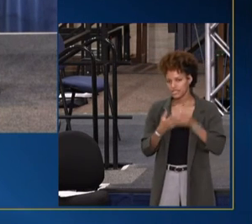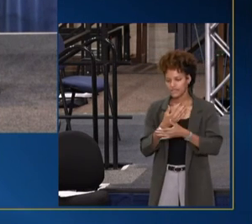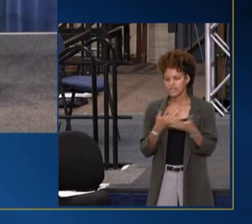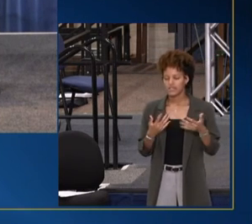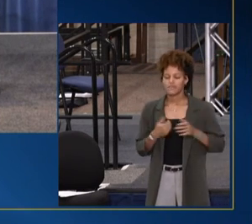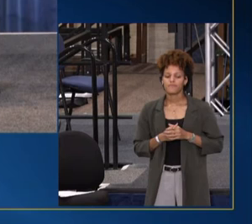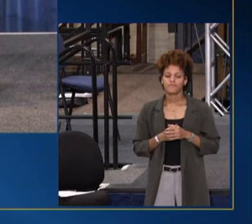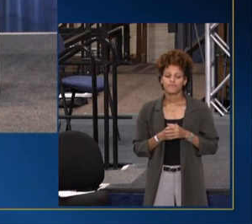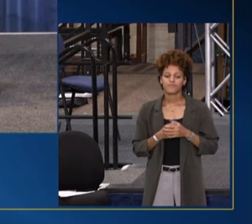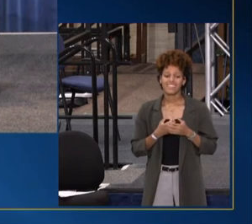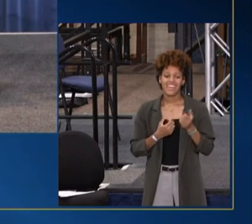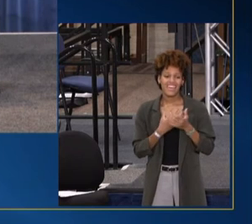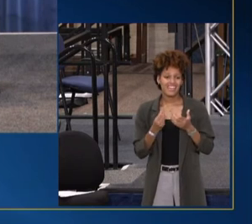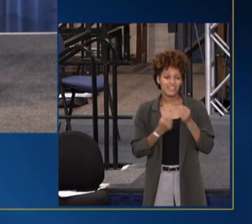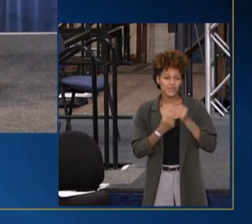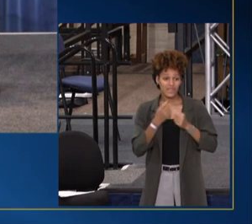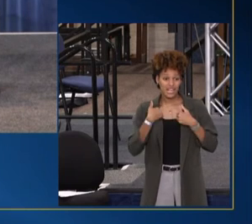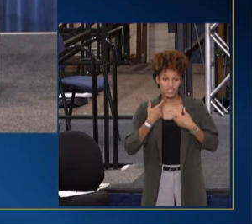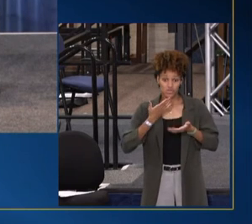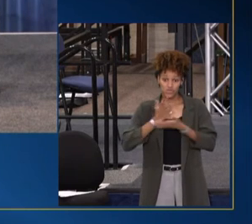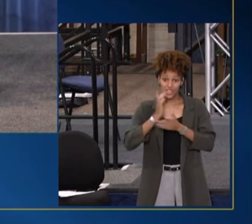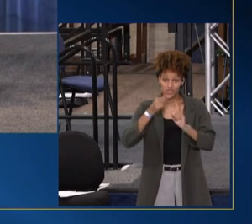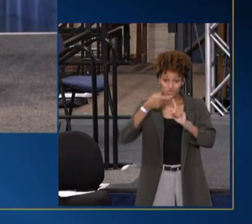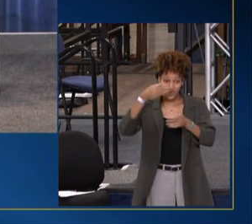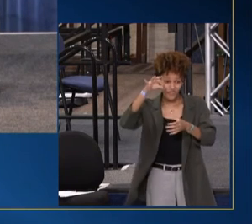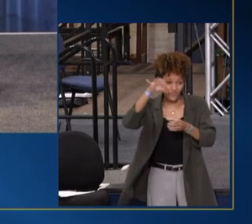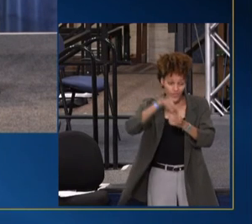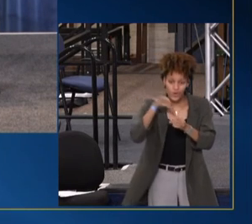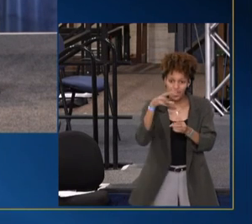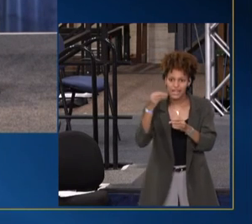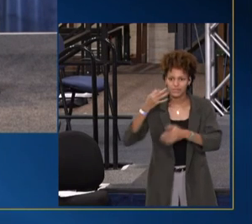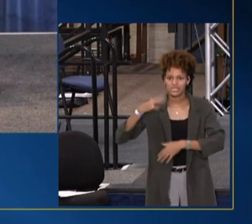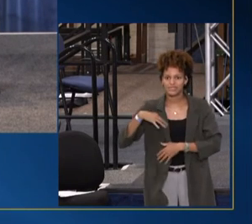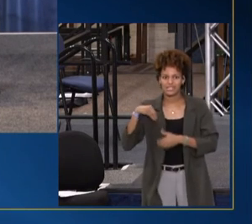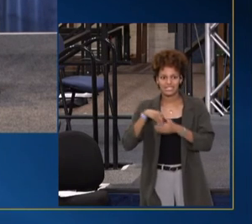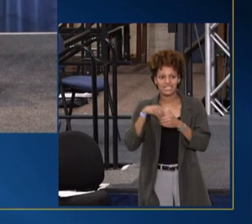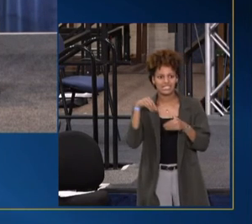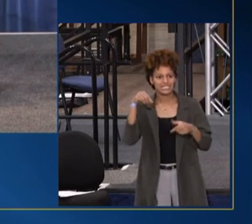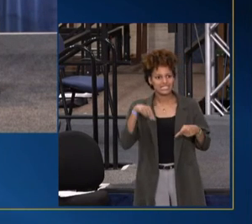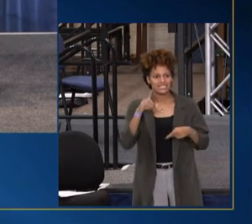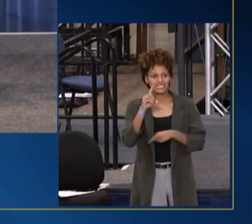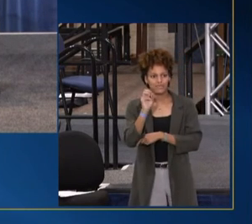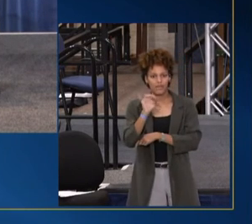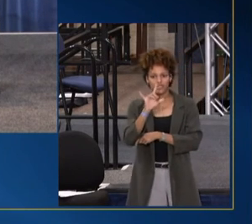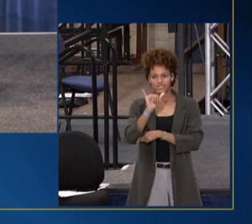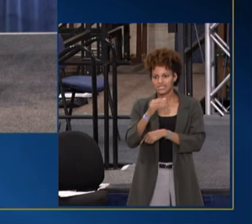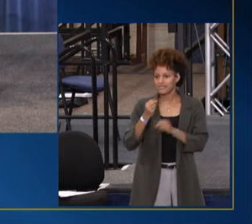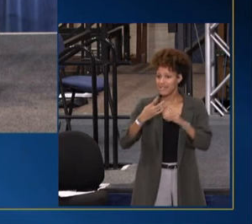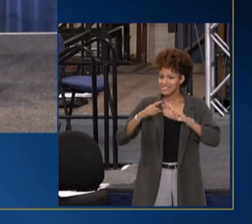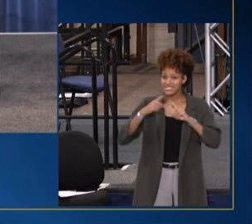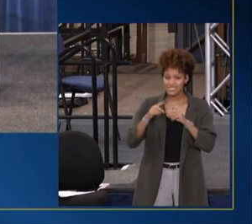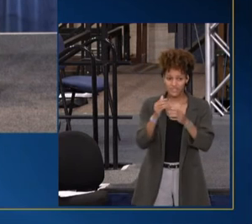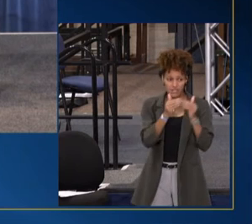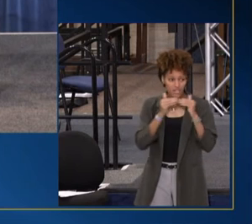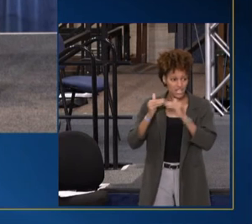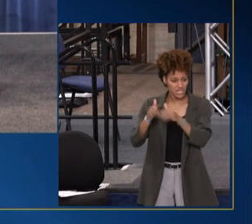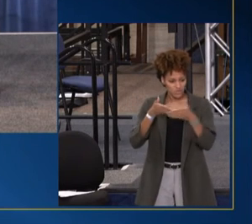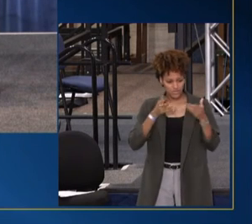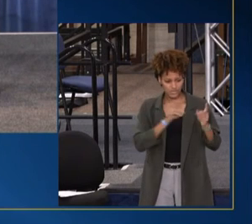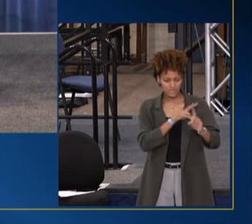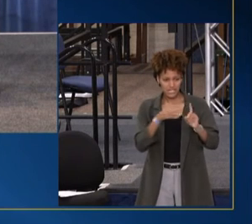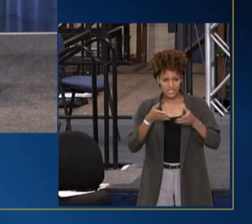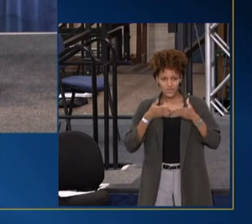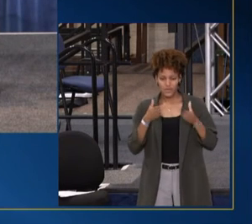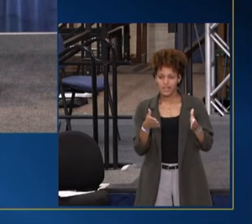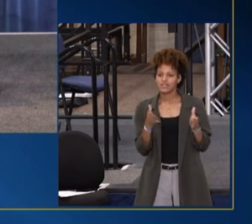And that we all have the right to, you know, vote and participate in this democracy in equal ways. I mean, each of these